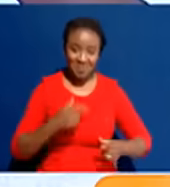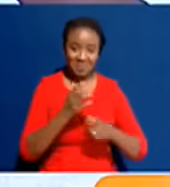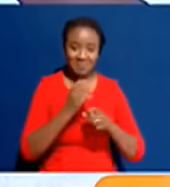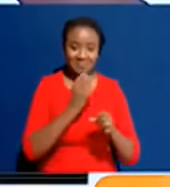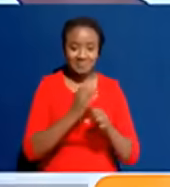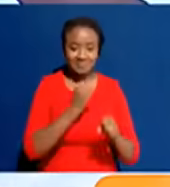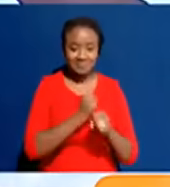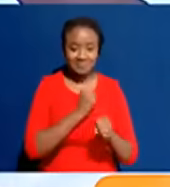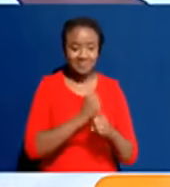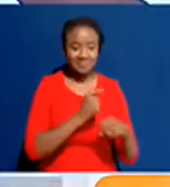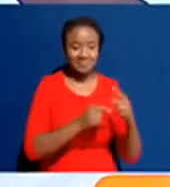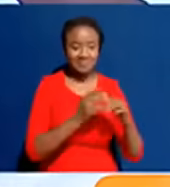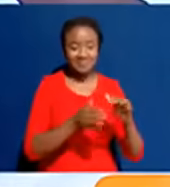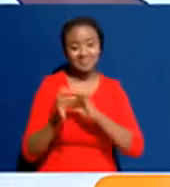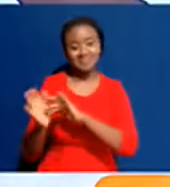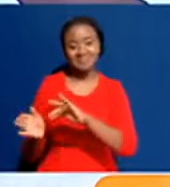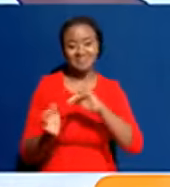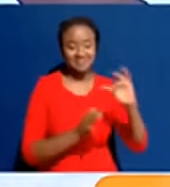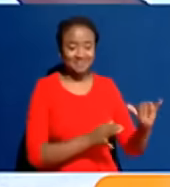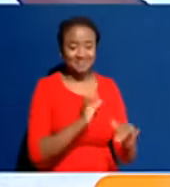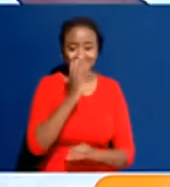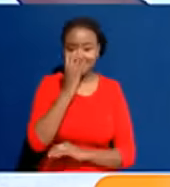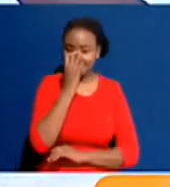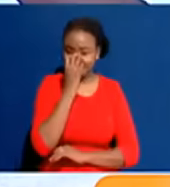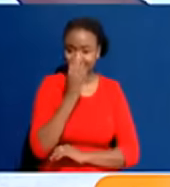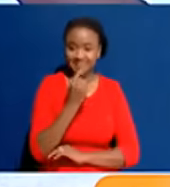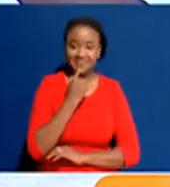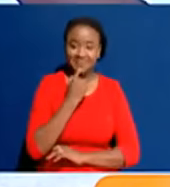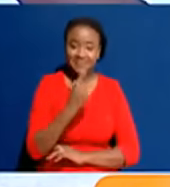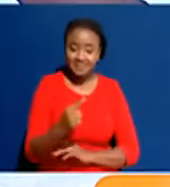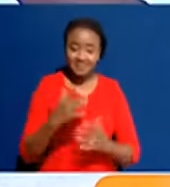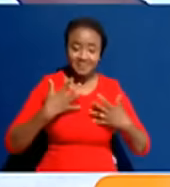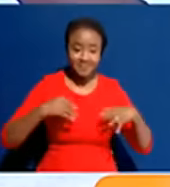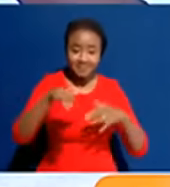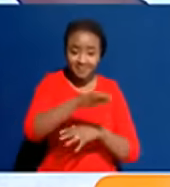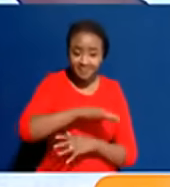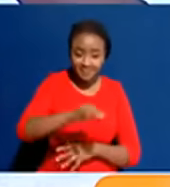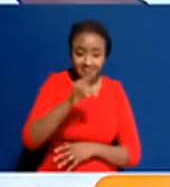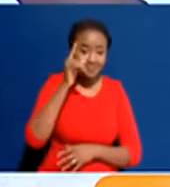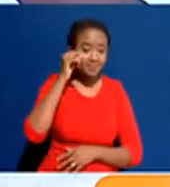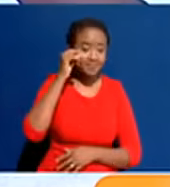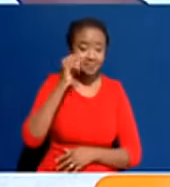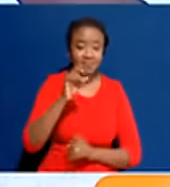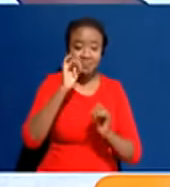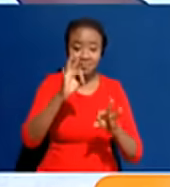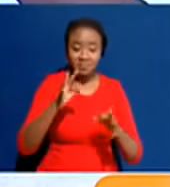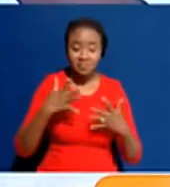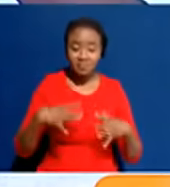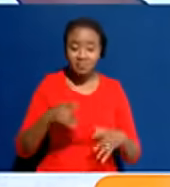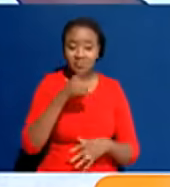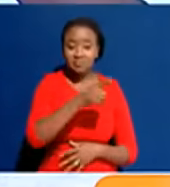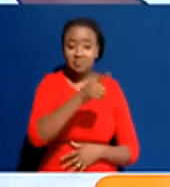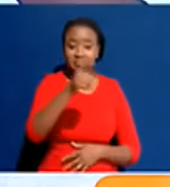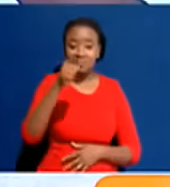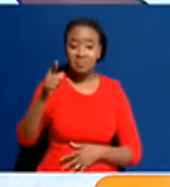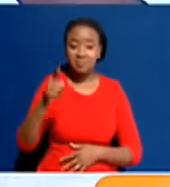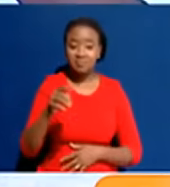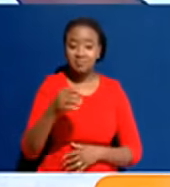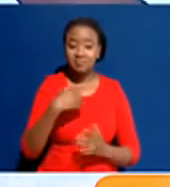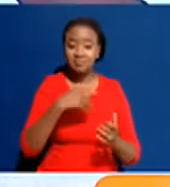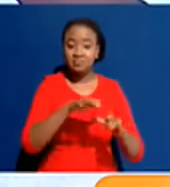And President William Ruto has told residents of Mombasa that soon absentee landlords will be bought off and